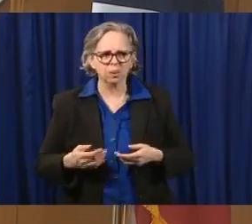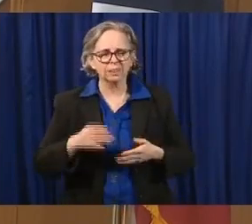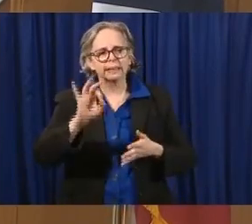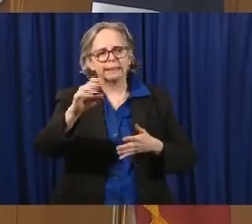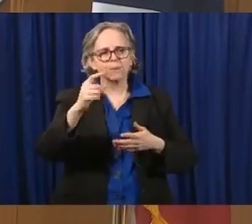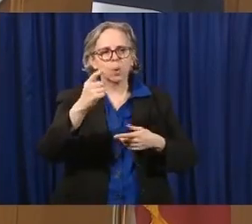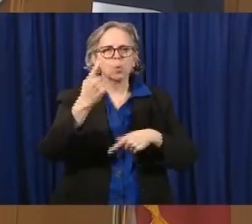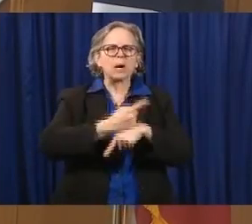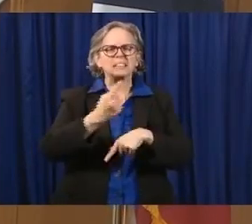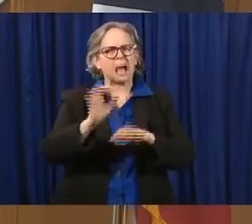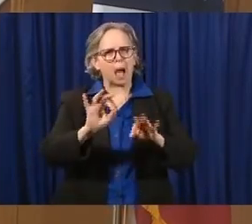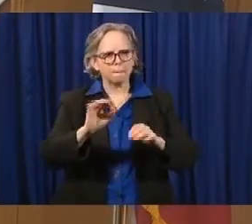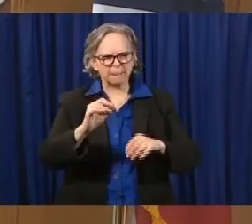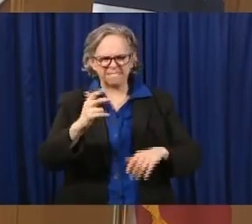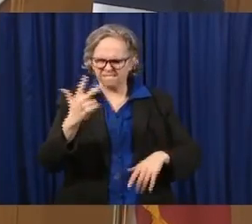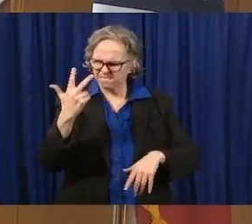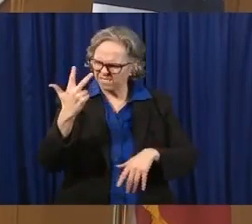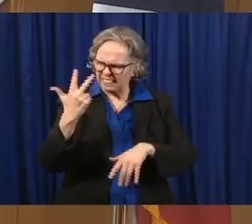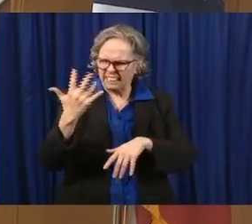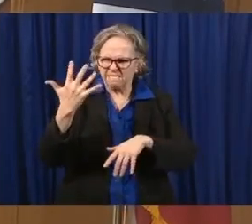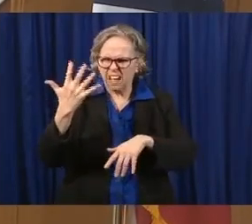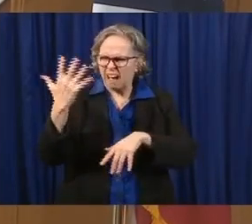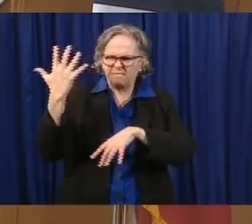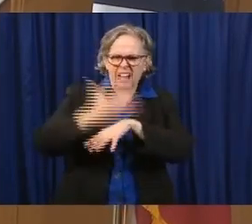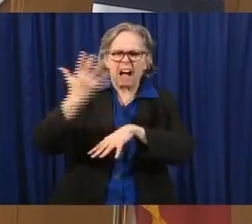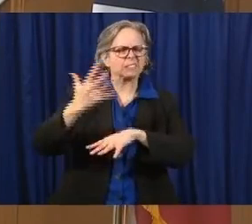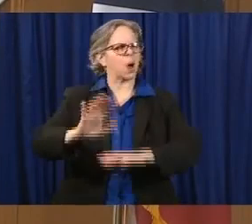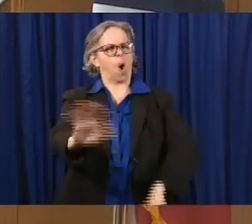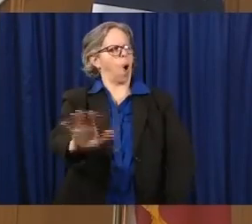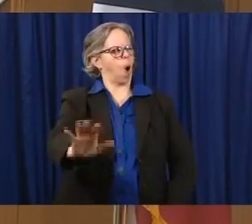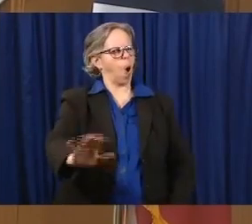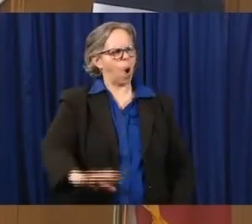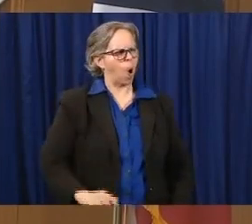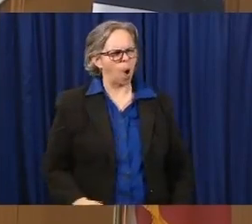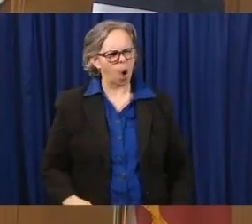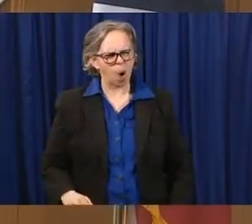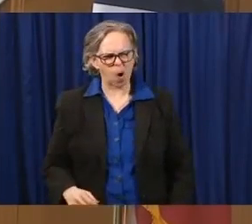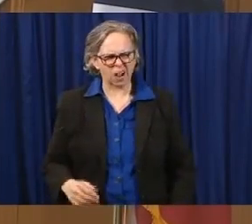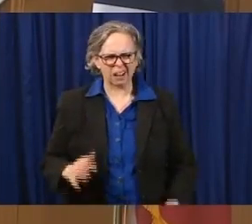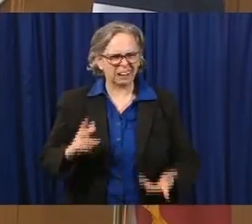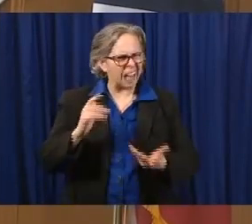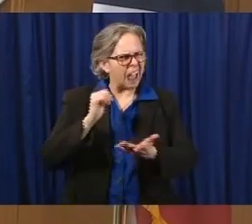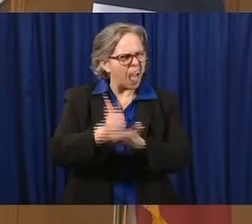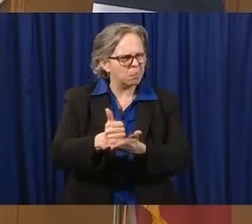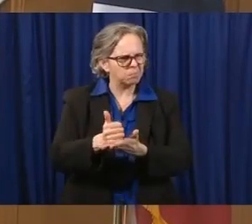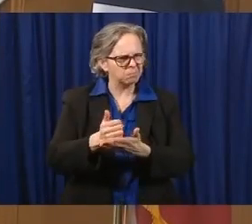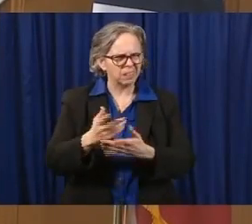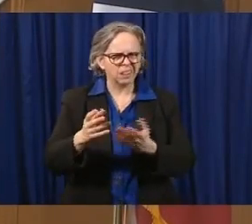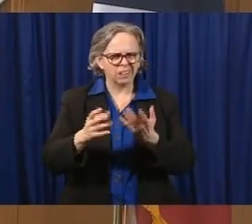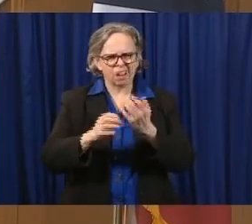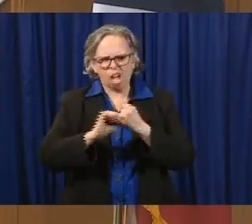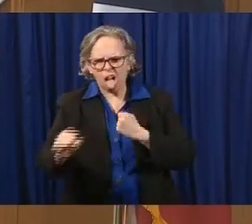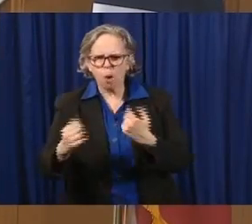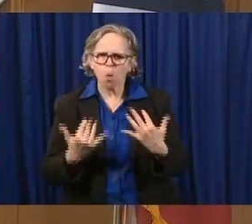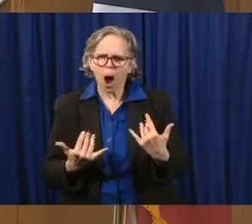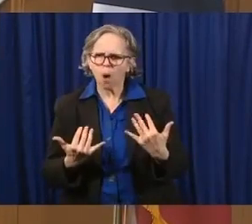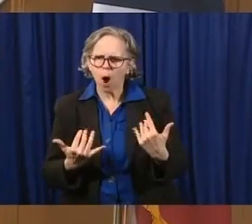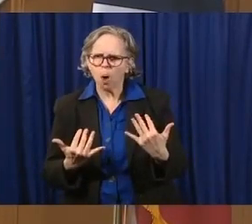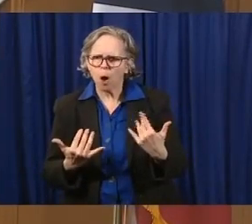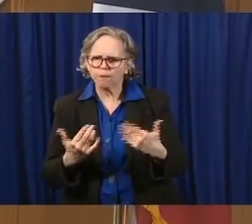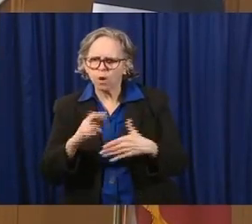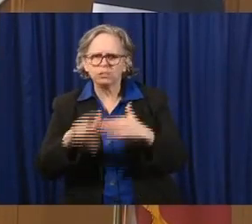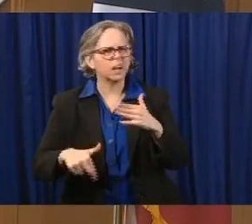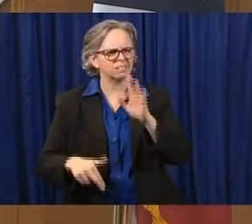thing. If it's 5 days, that's something else, and that's not helpful to anybody if there's that delay. Thank